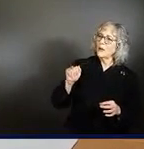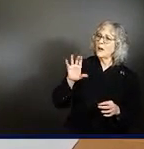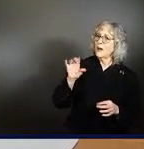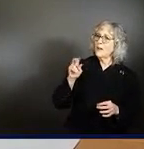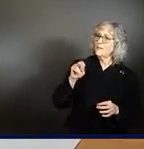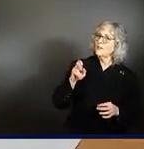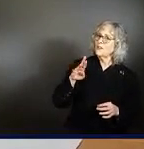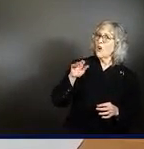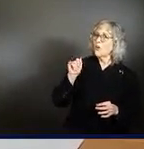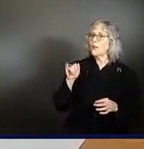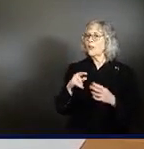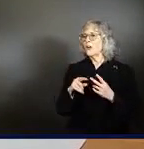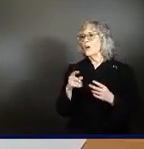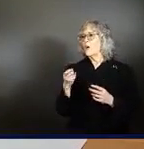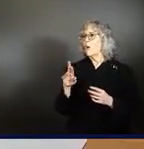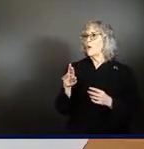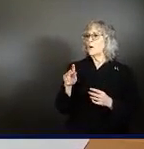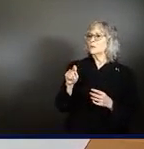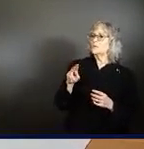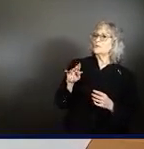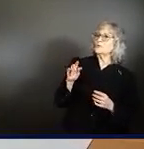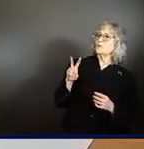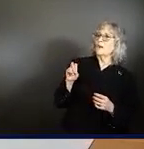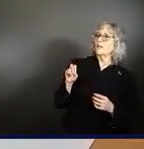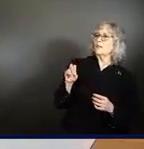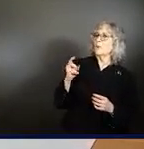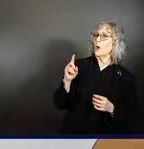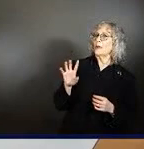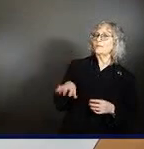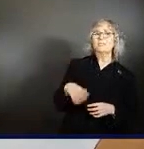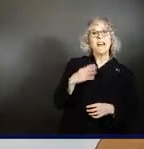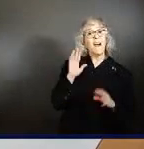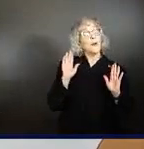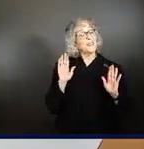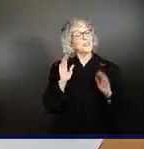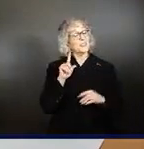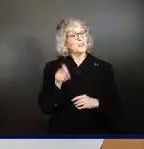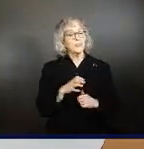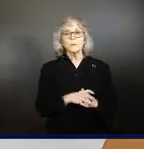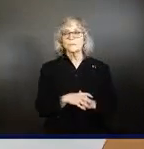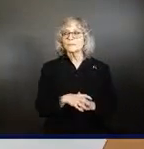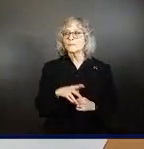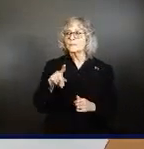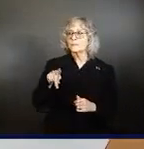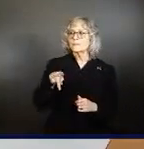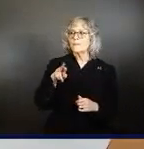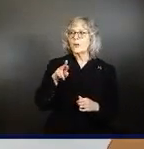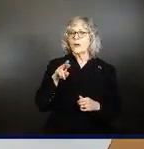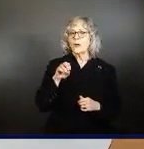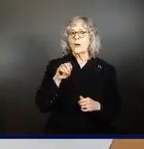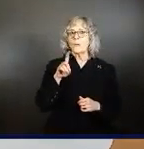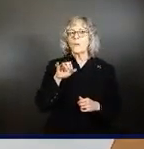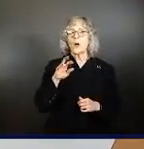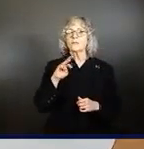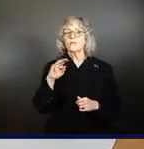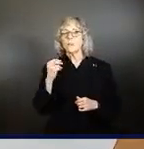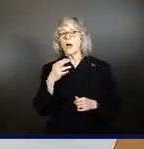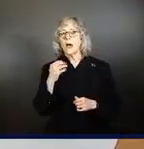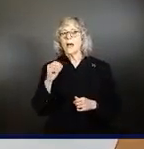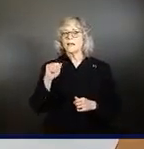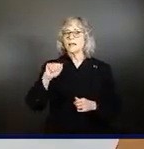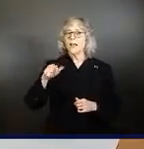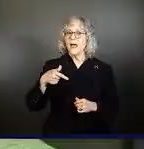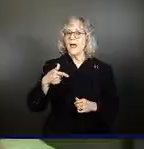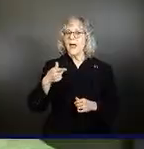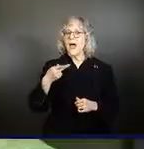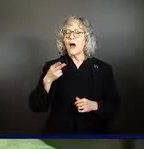or even TRAPPIST-1. That's an excellent question. First of all, the Proxima and Alpha, they're too close, they're too